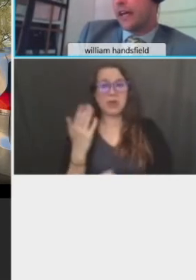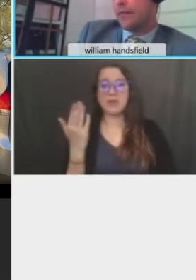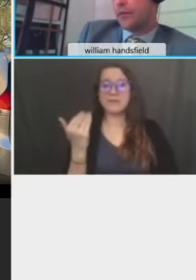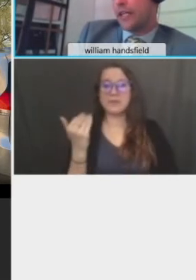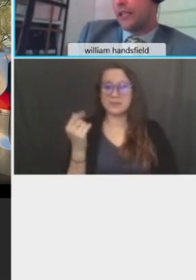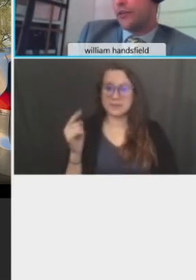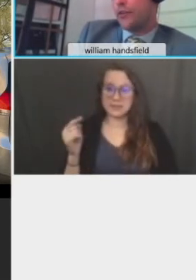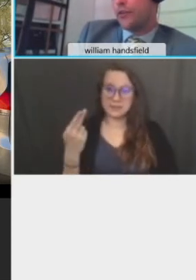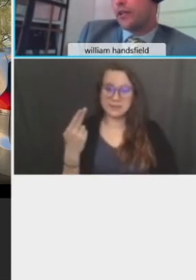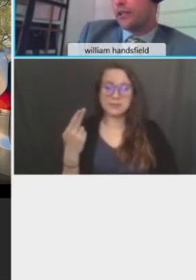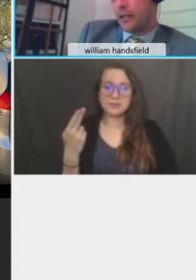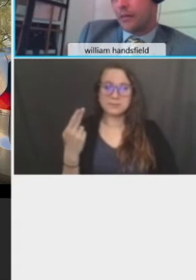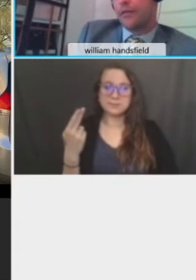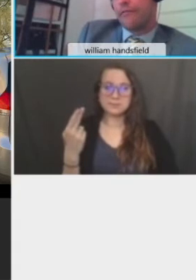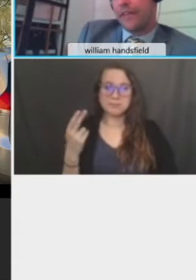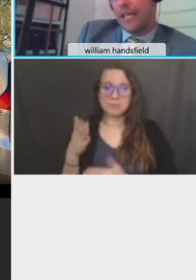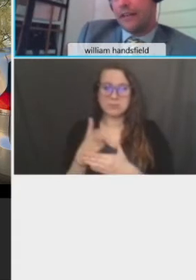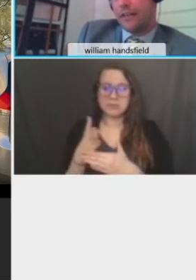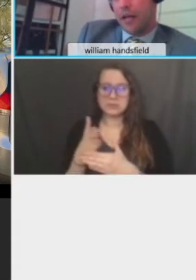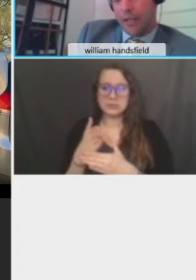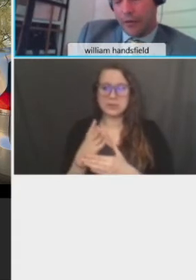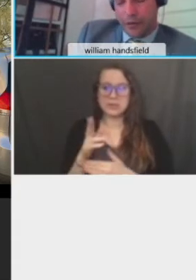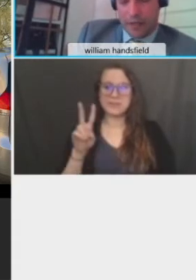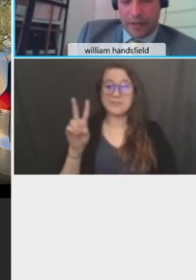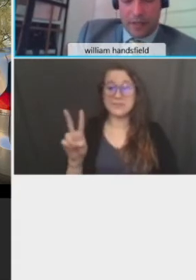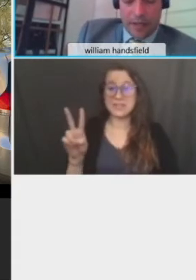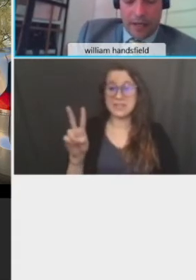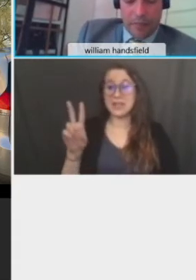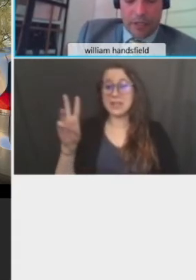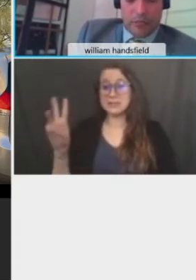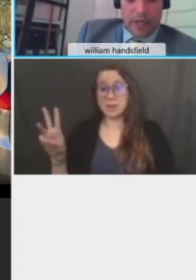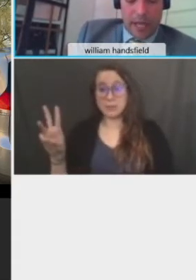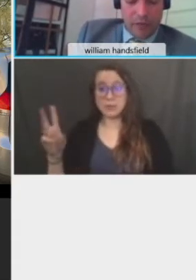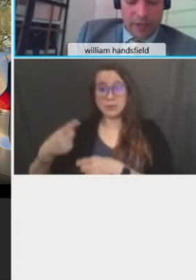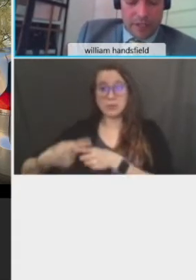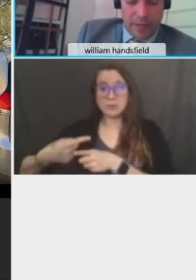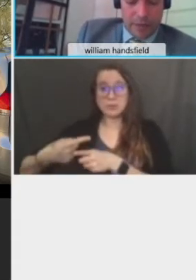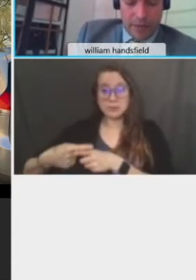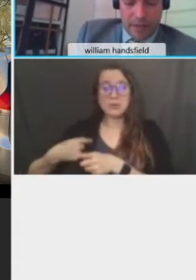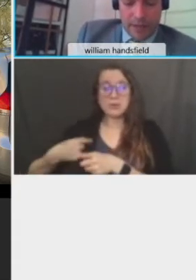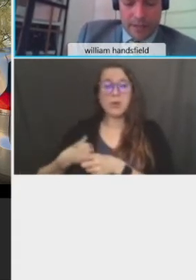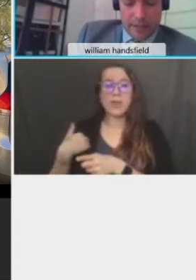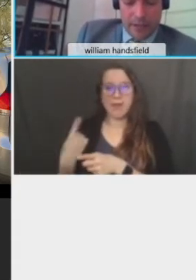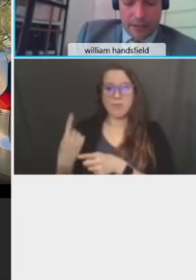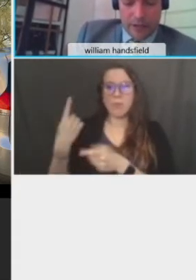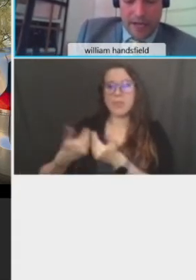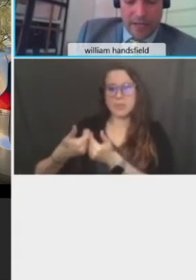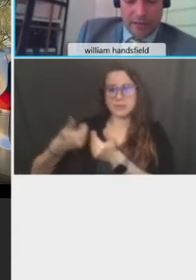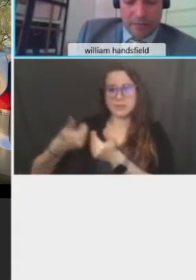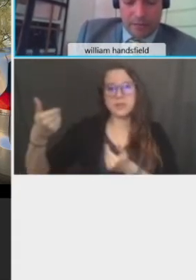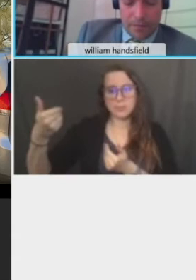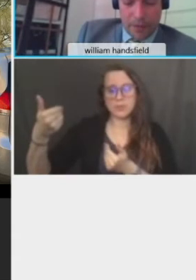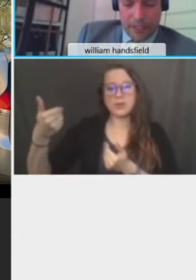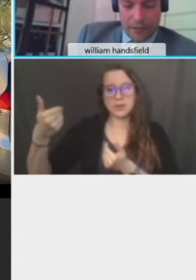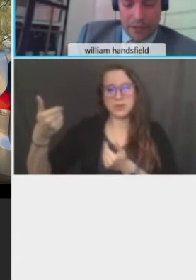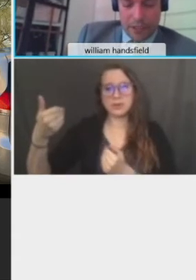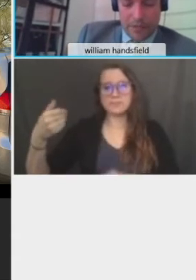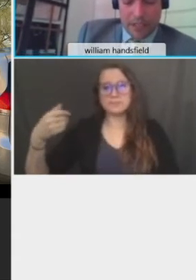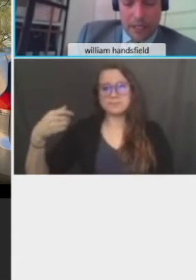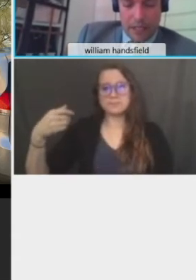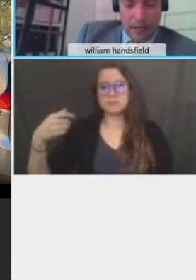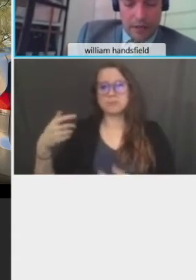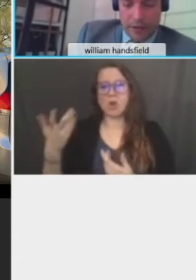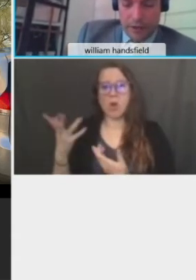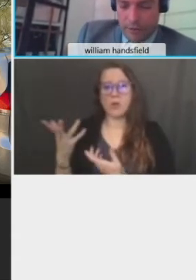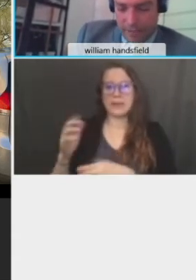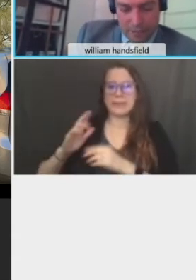Street between V and W. We have one that's separated by granite built-in